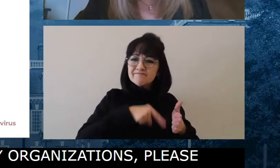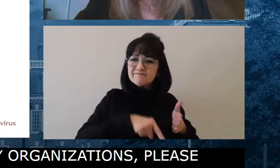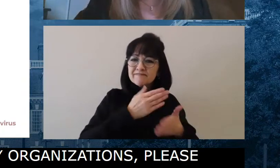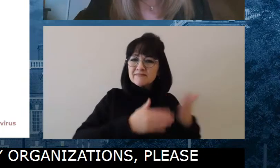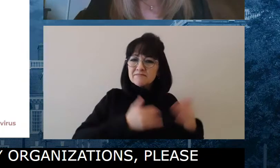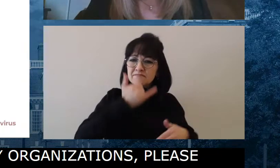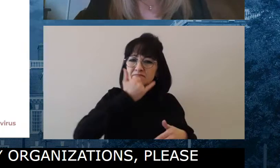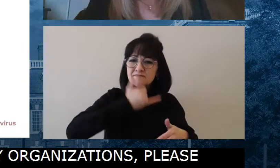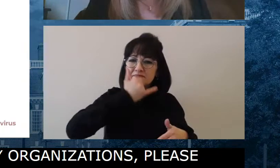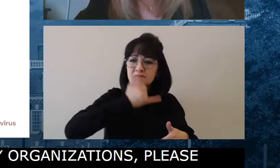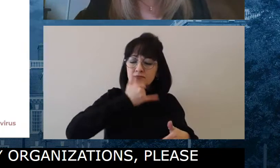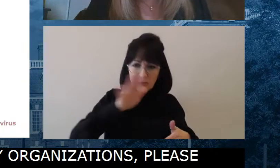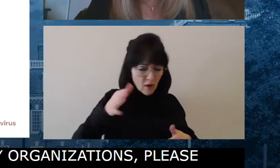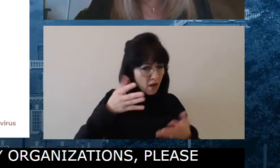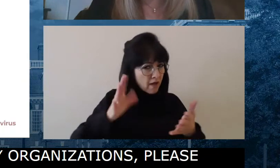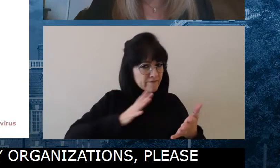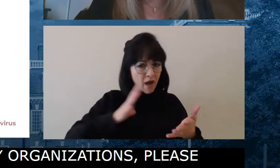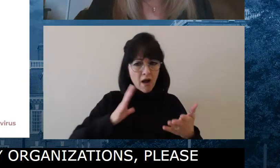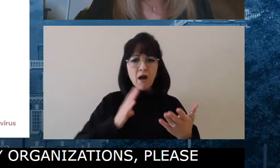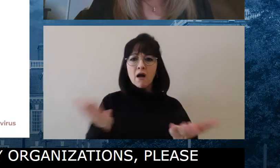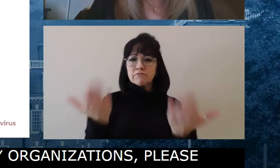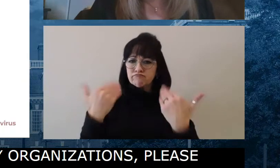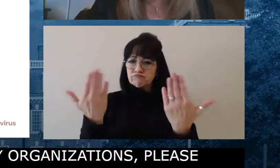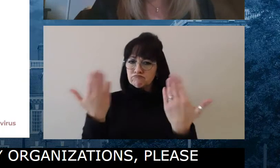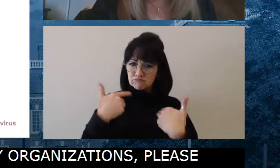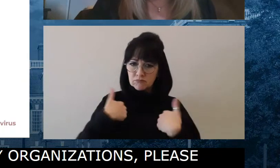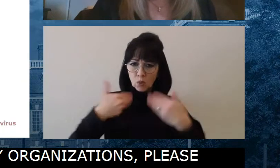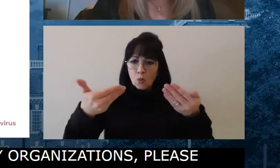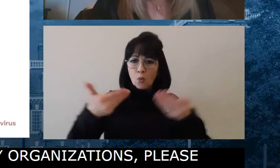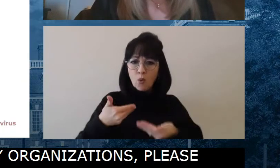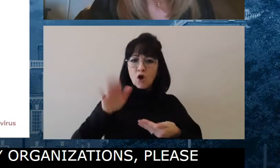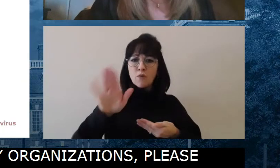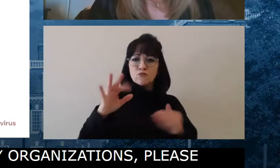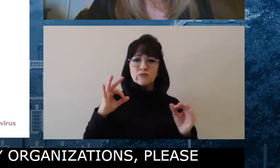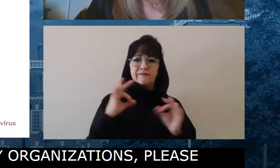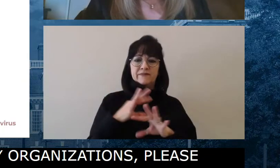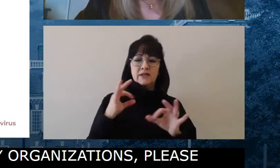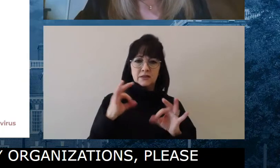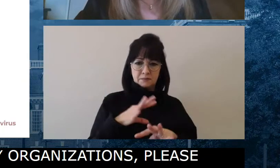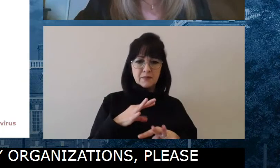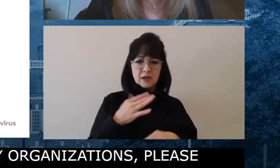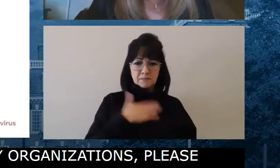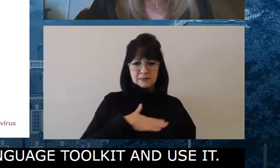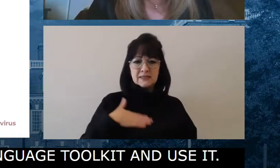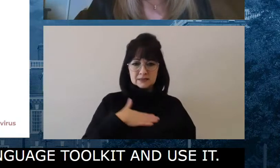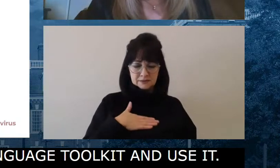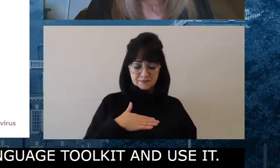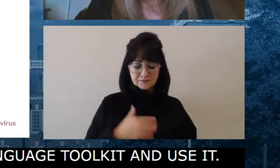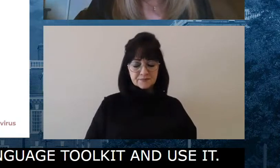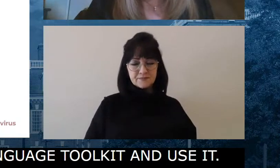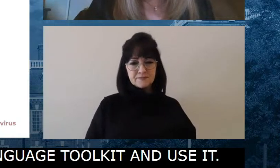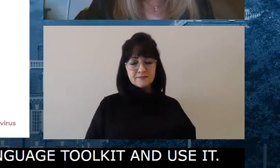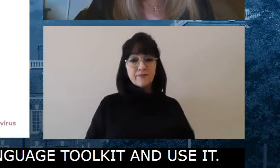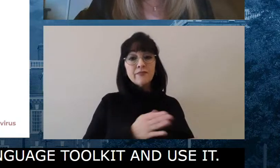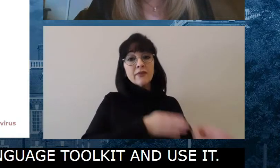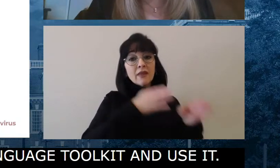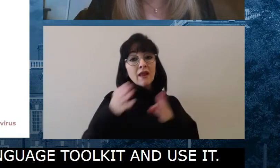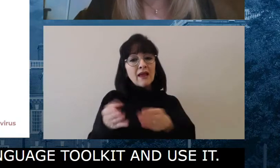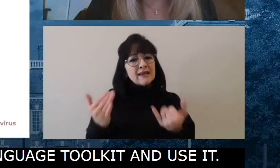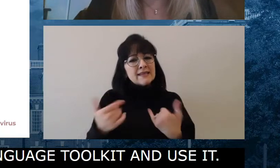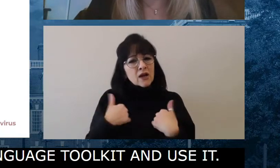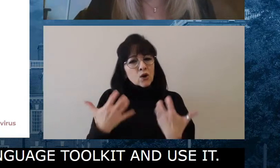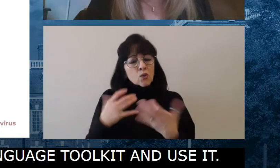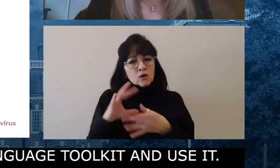updated information released by the Centers for Disease Control and Prevention a couple of days ago about